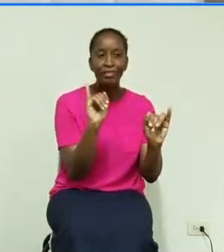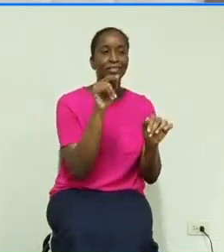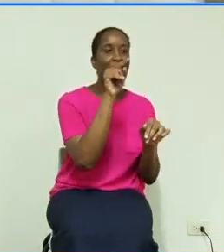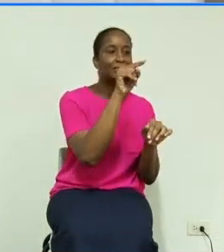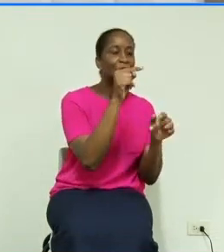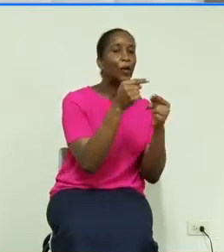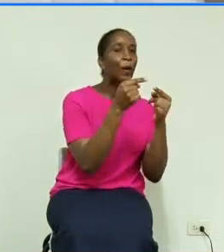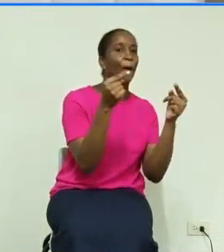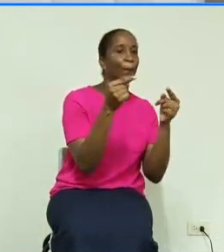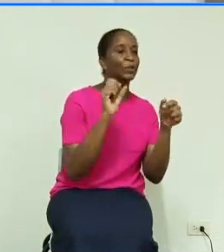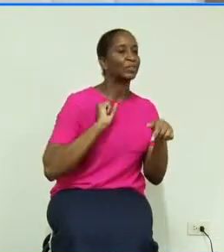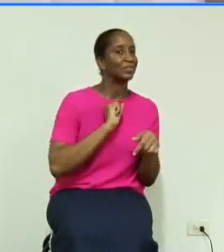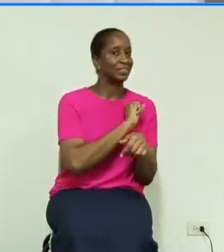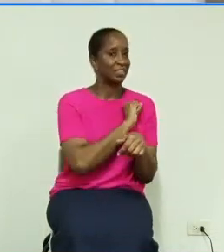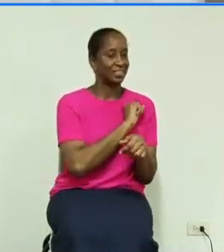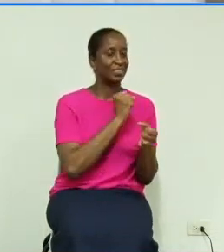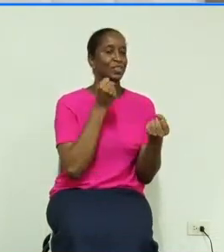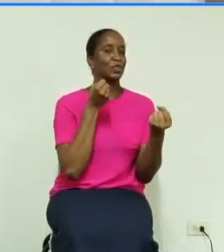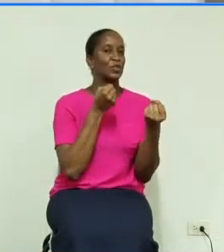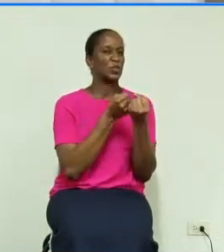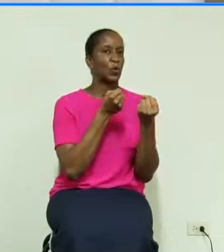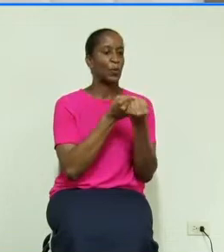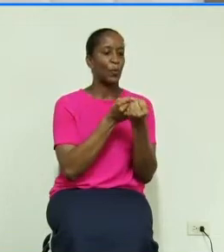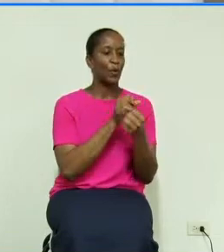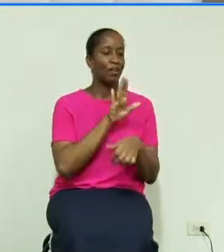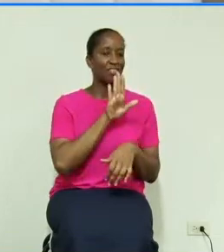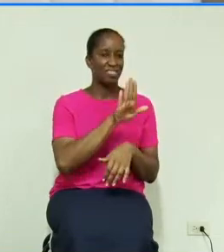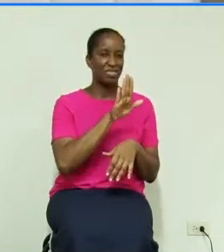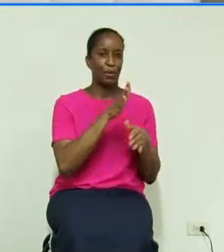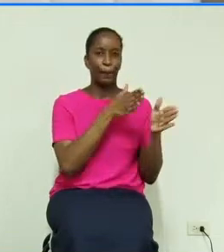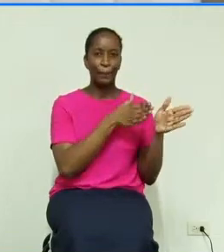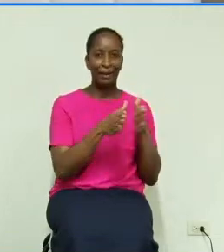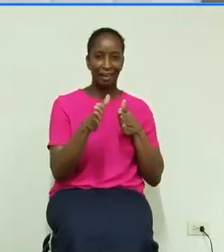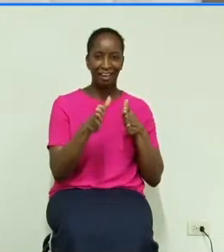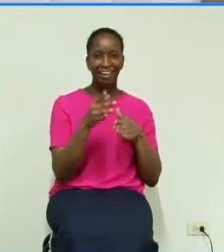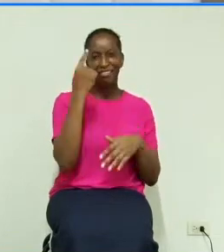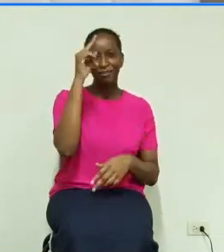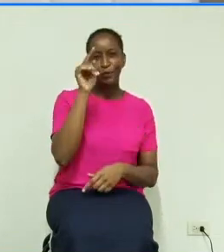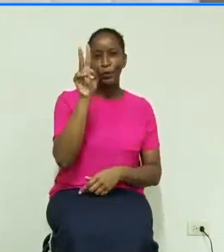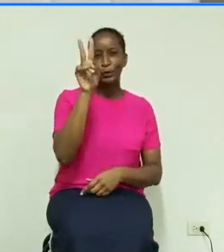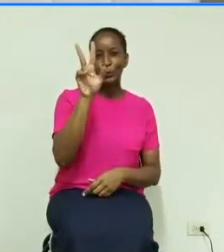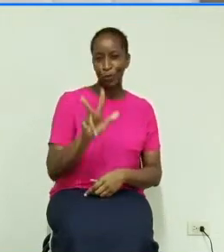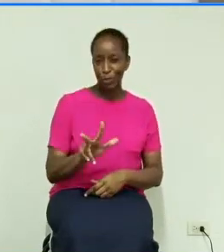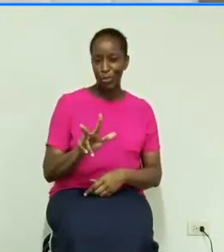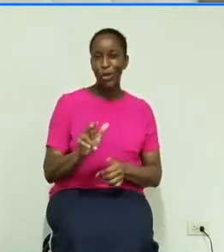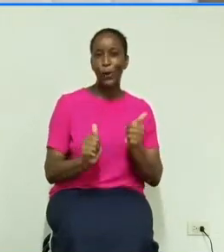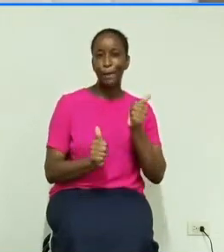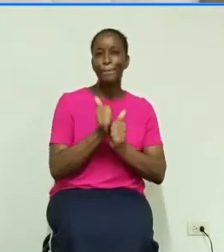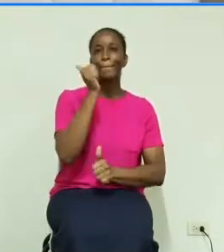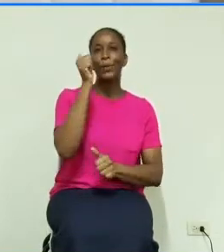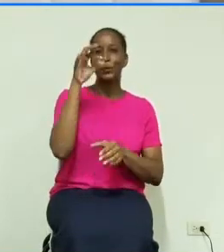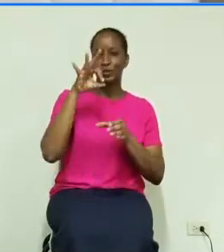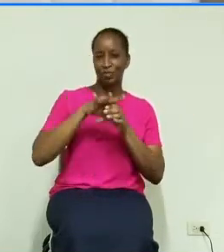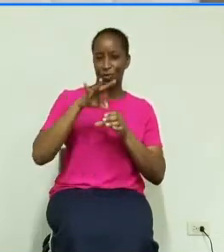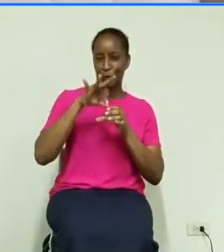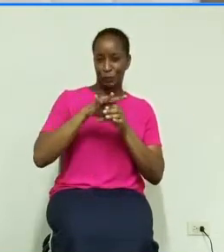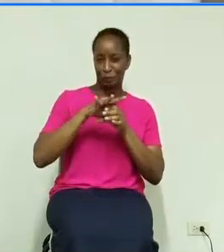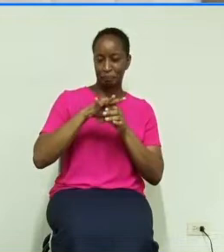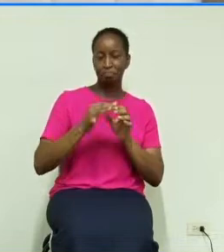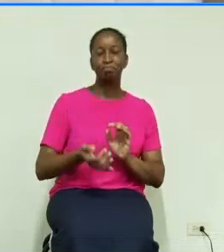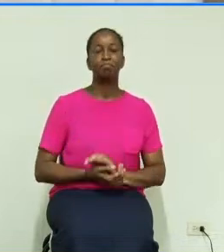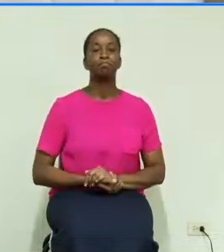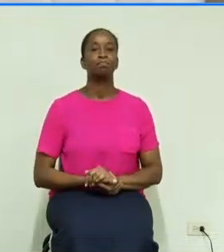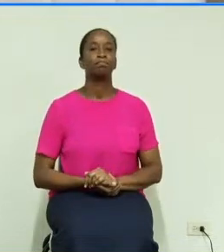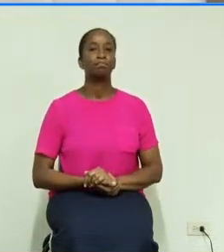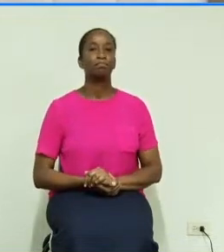done otherwise, given that the Senate is considered necessary, in my humble opinion, the